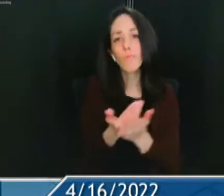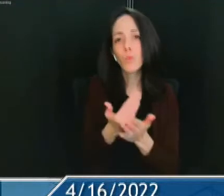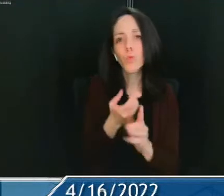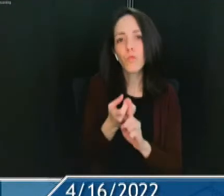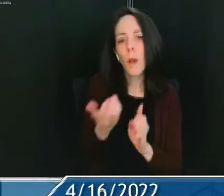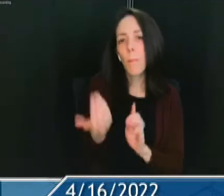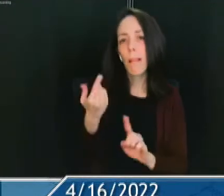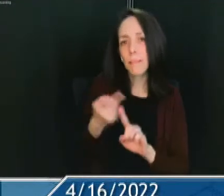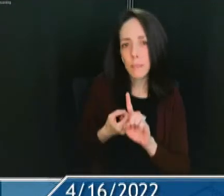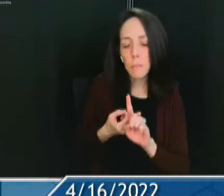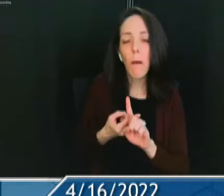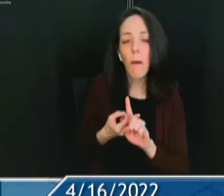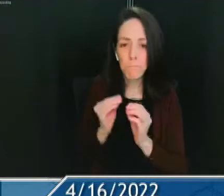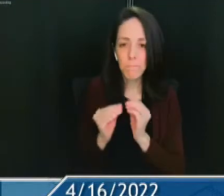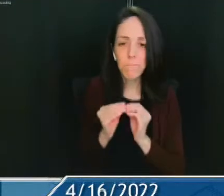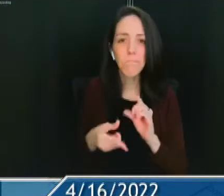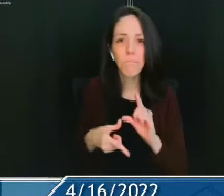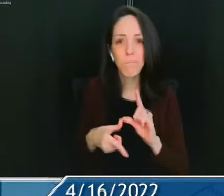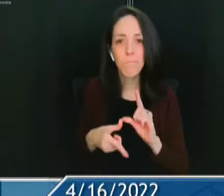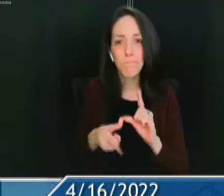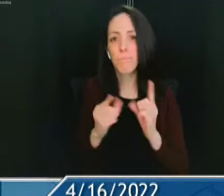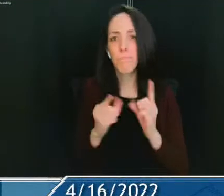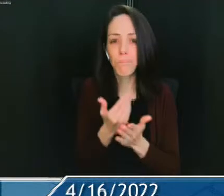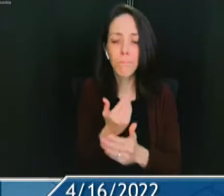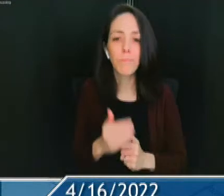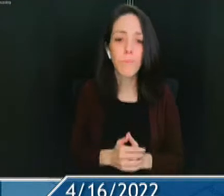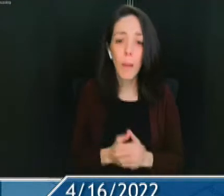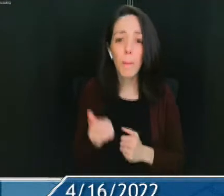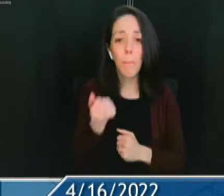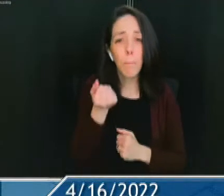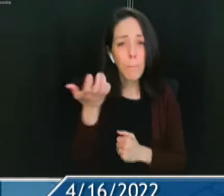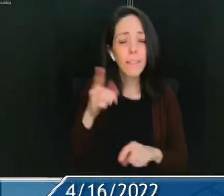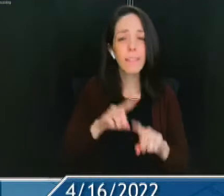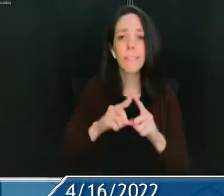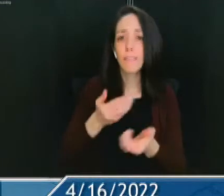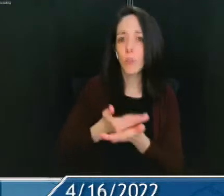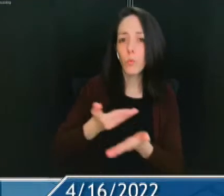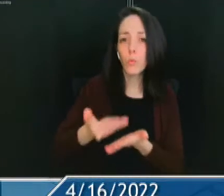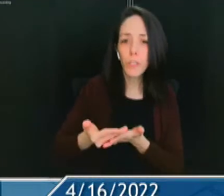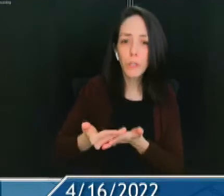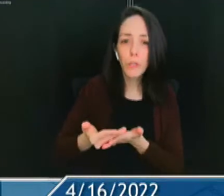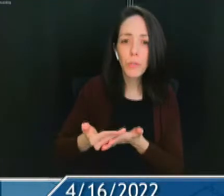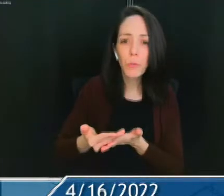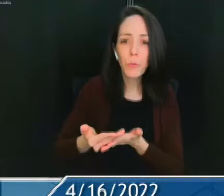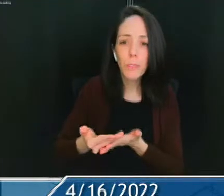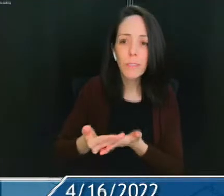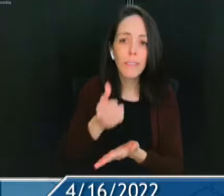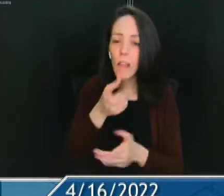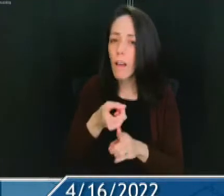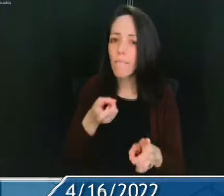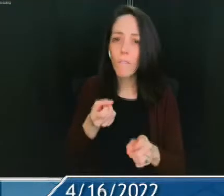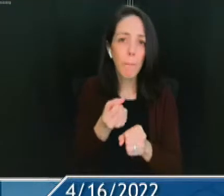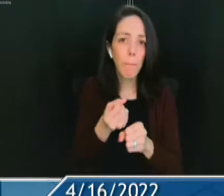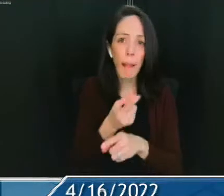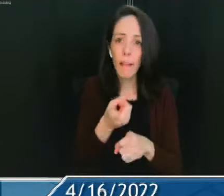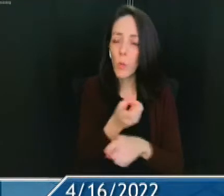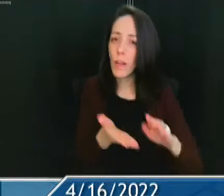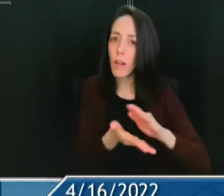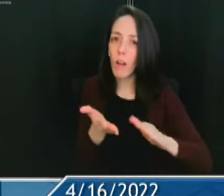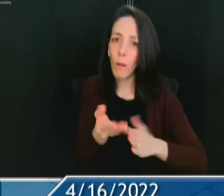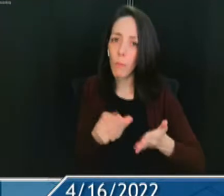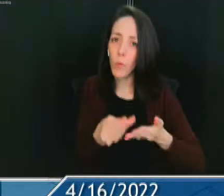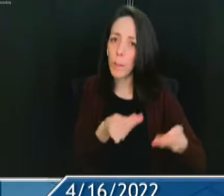number of those resources are funds that are not part of our annual operating budgets. So you see our public